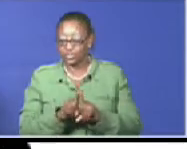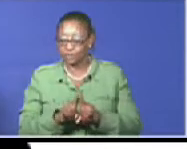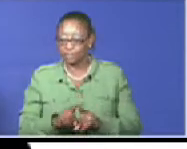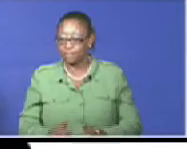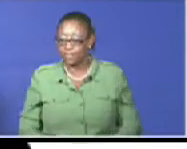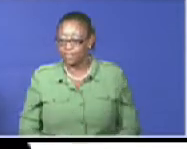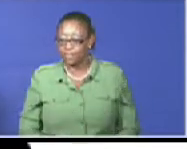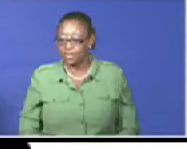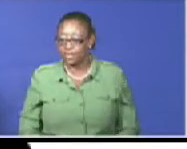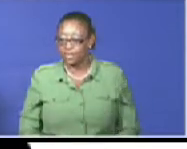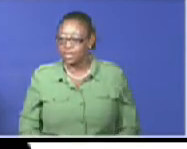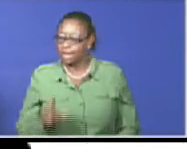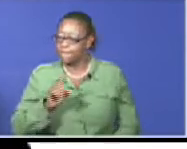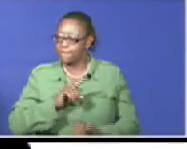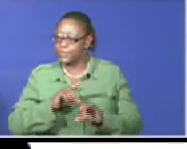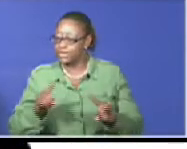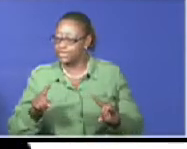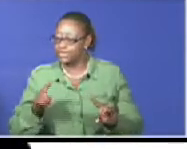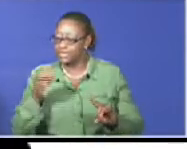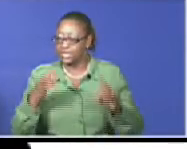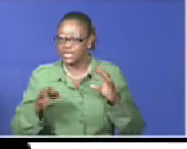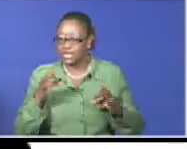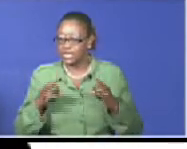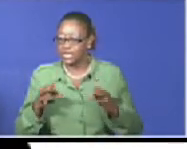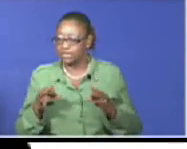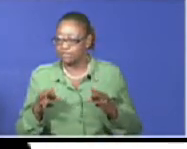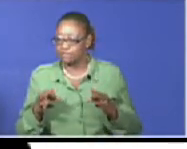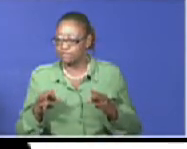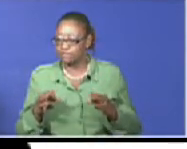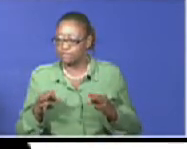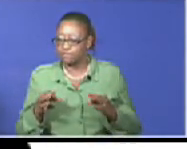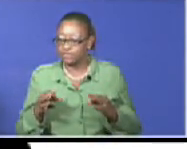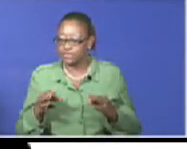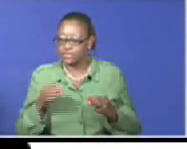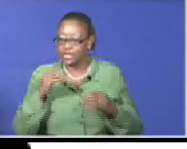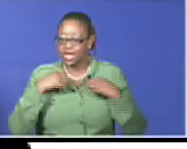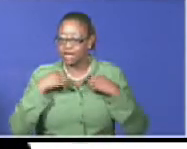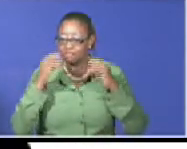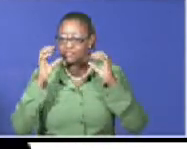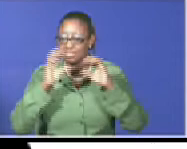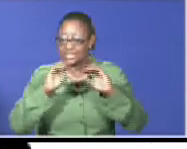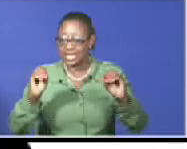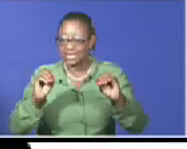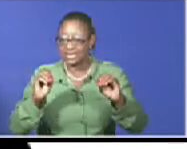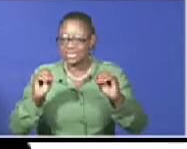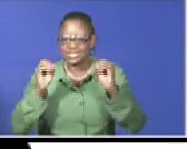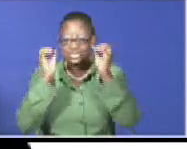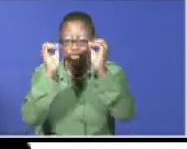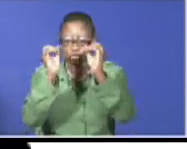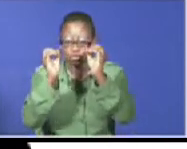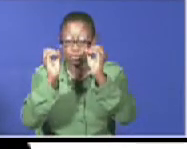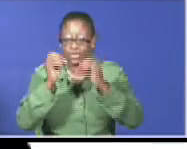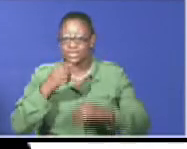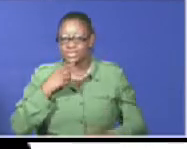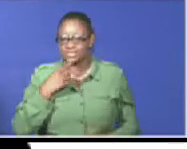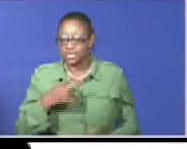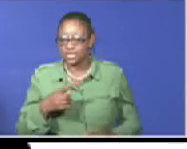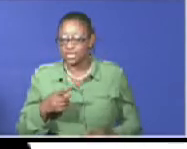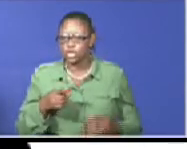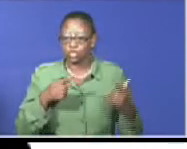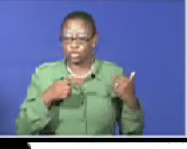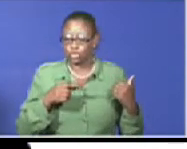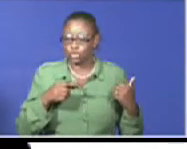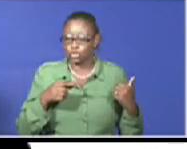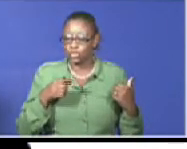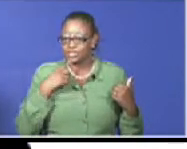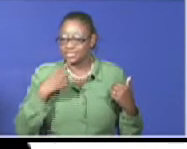that argument or say that if, in fact, they had done some. But they've done none. Zero. Zero, Mr. Miller. There's been 21. So they're lazy, is